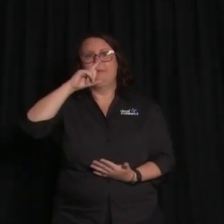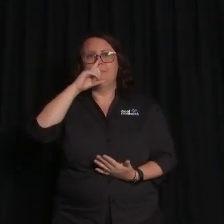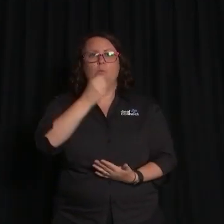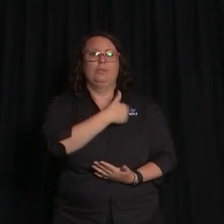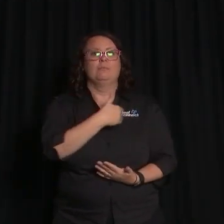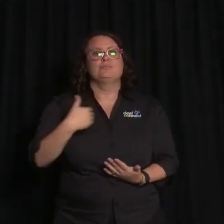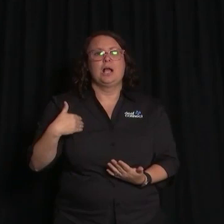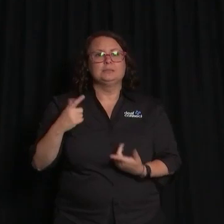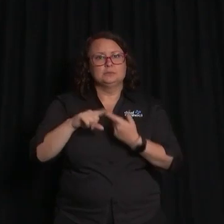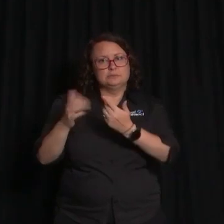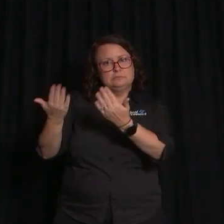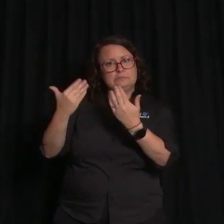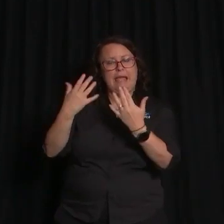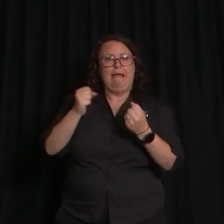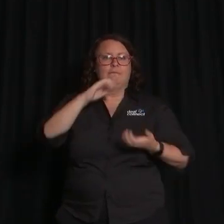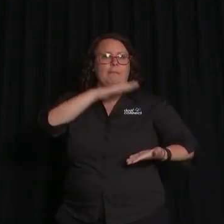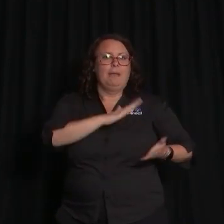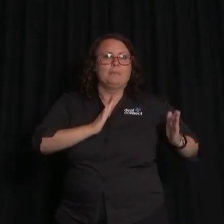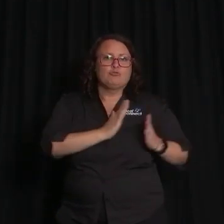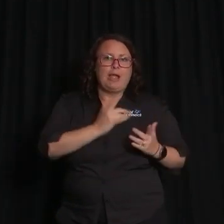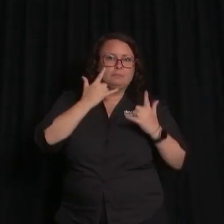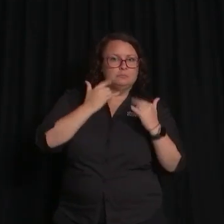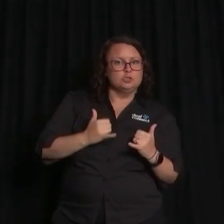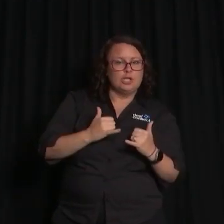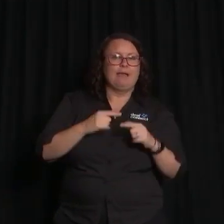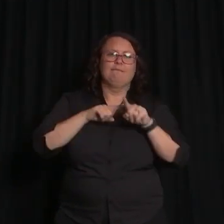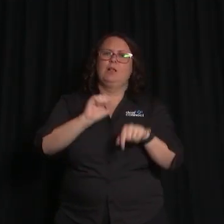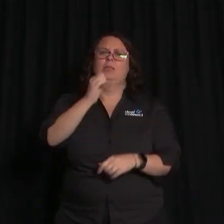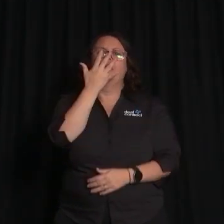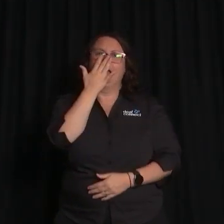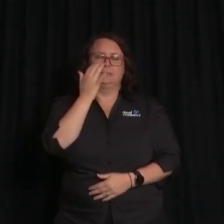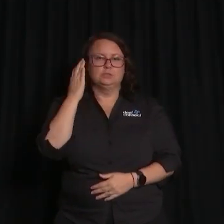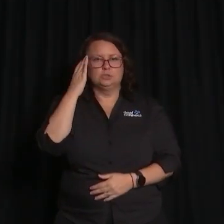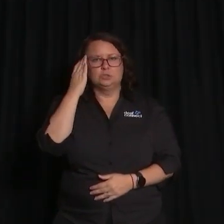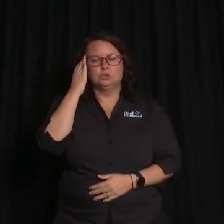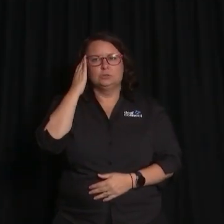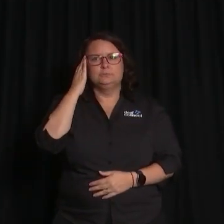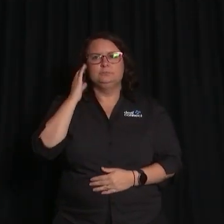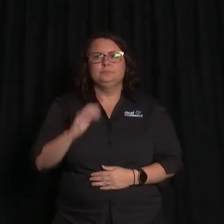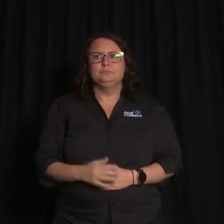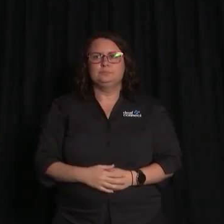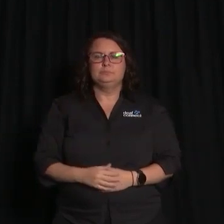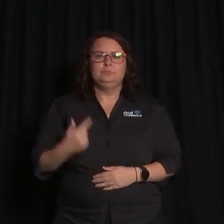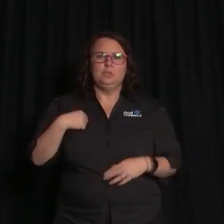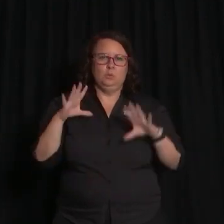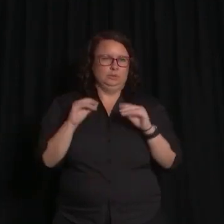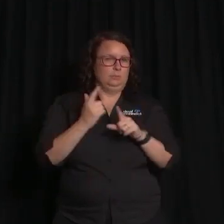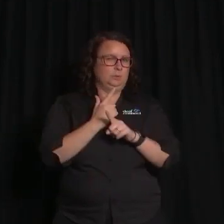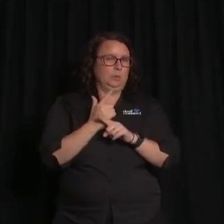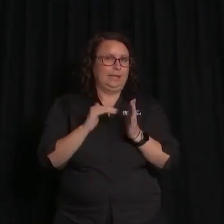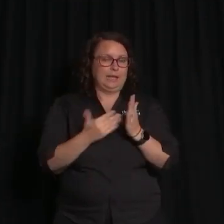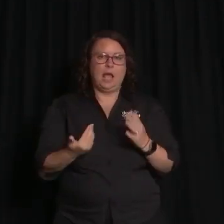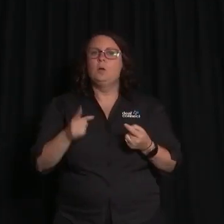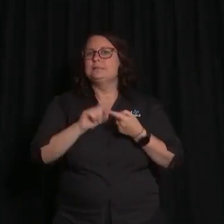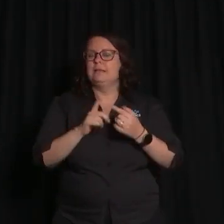with breasts to come forward and have mammogram screening when they reach a certain age. So I'm going to leave it there and say we have a long